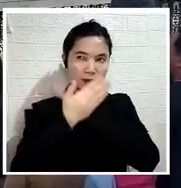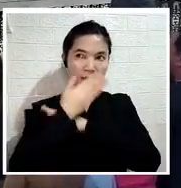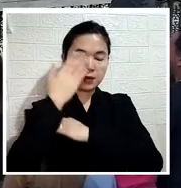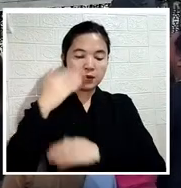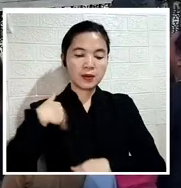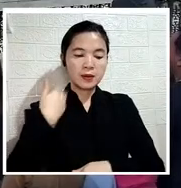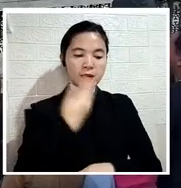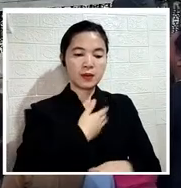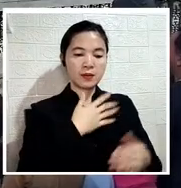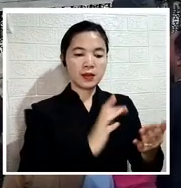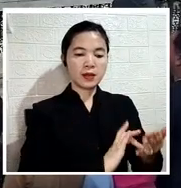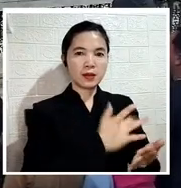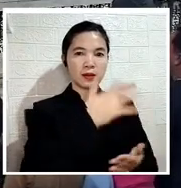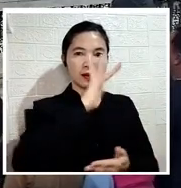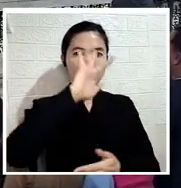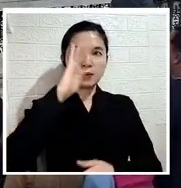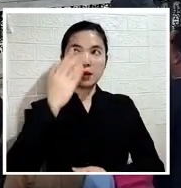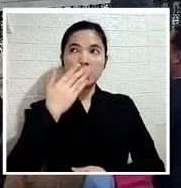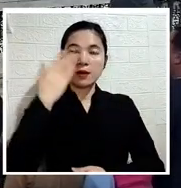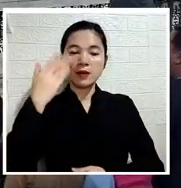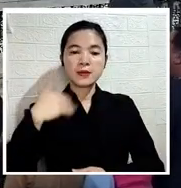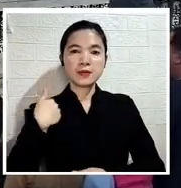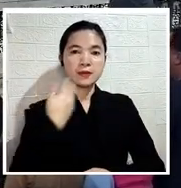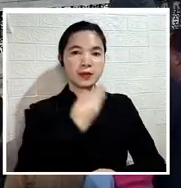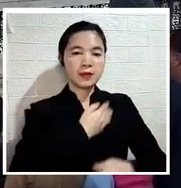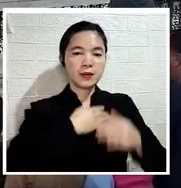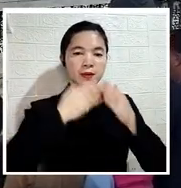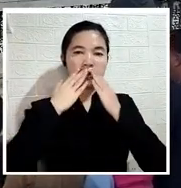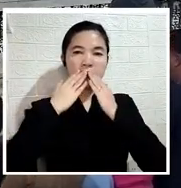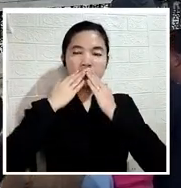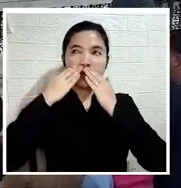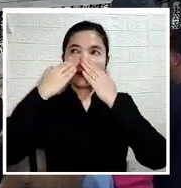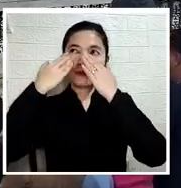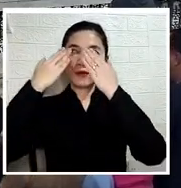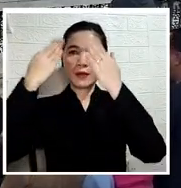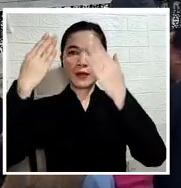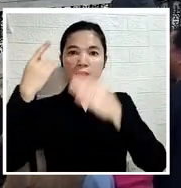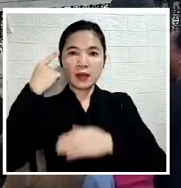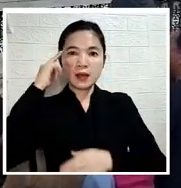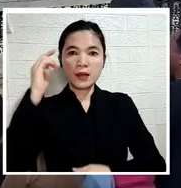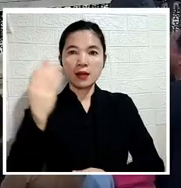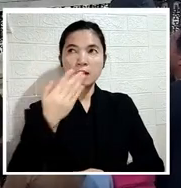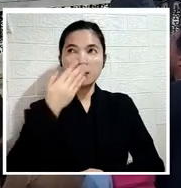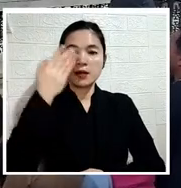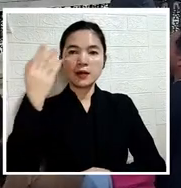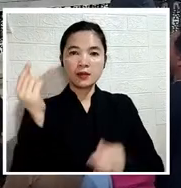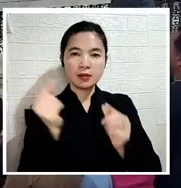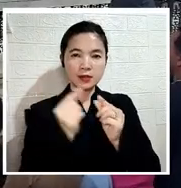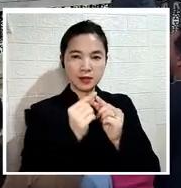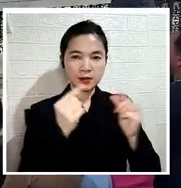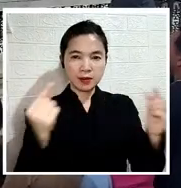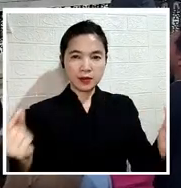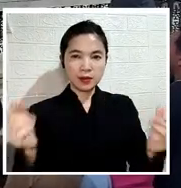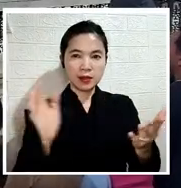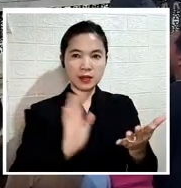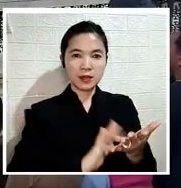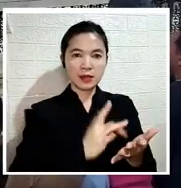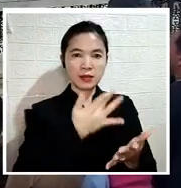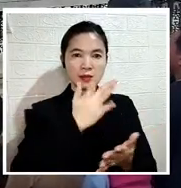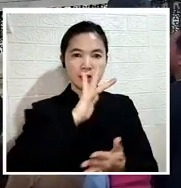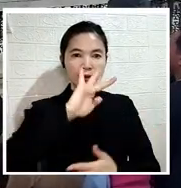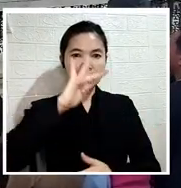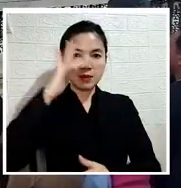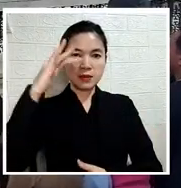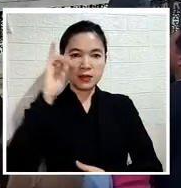you. We glorify you, we give you thanks for your great